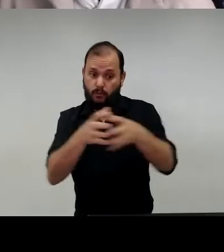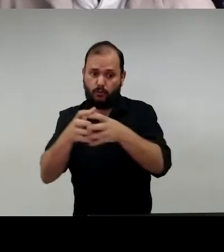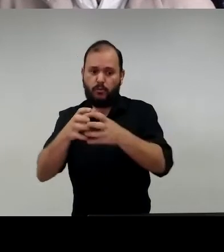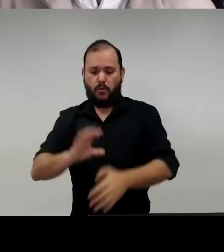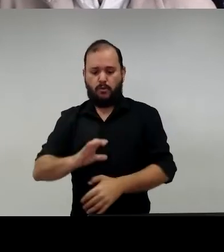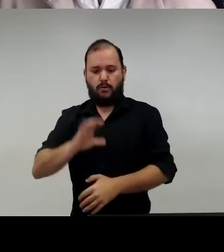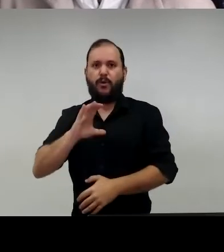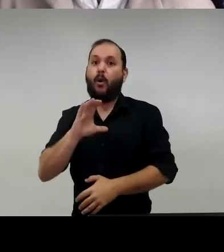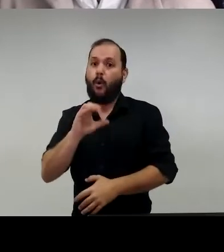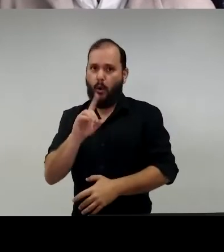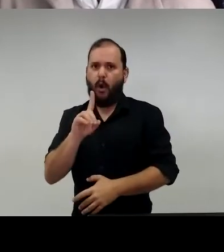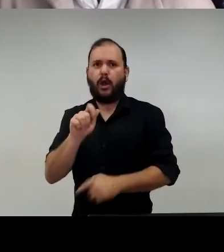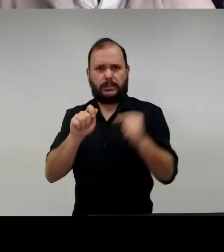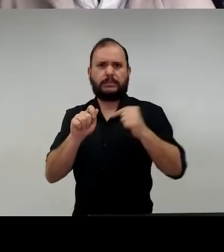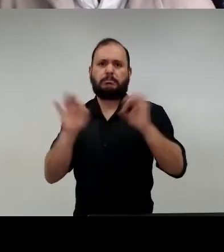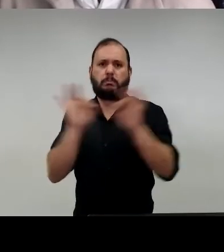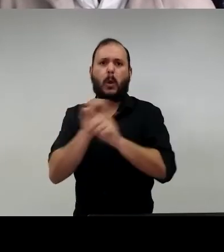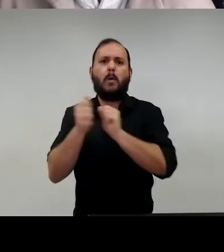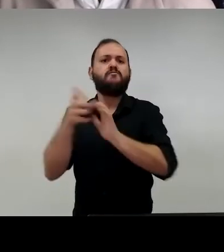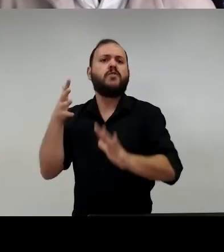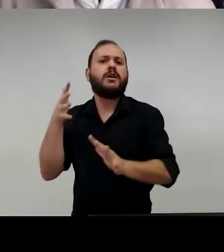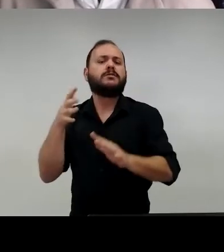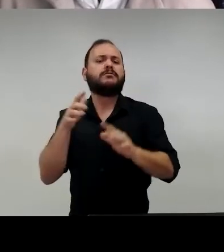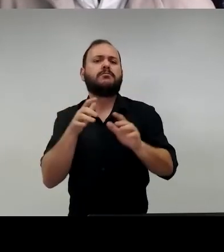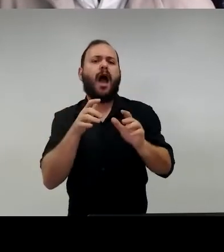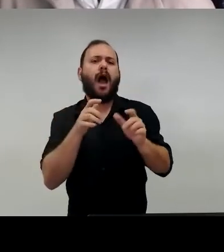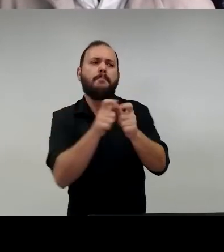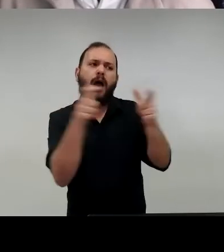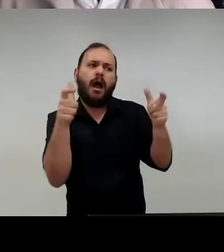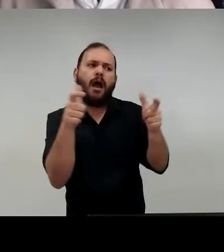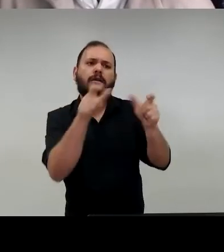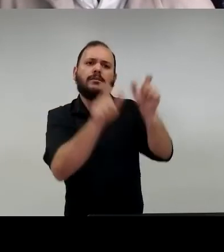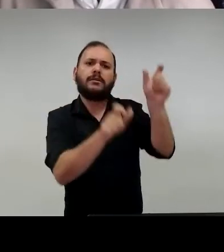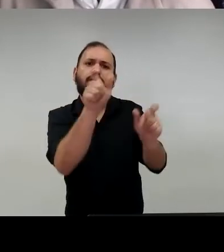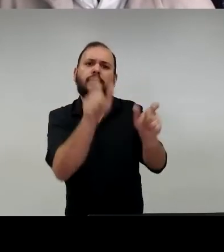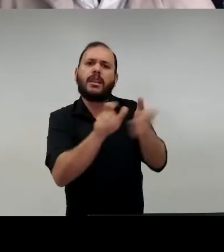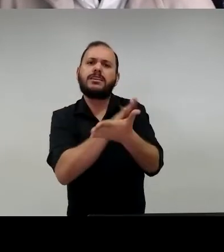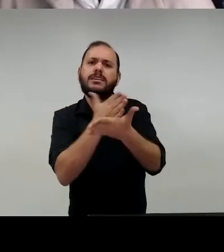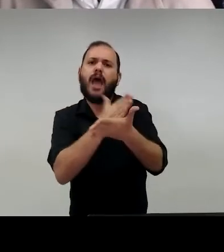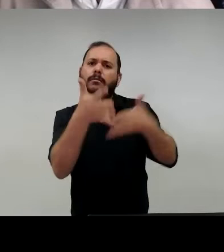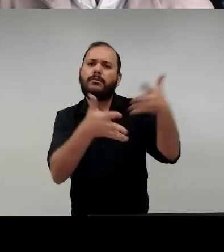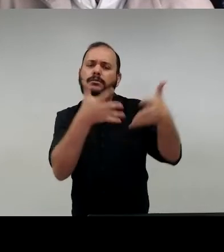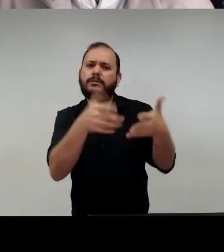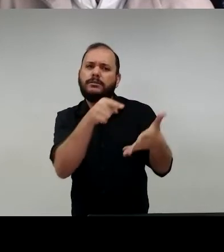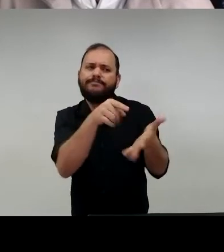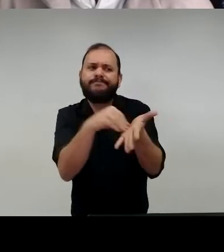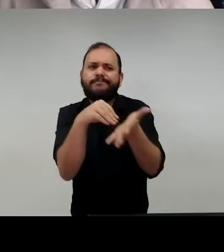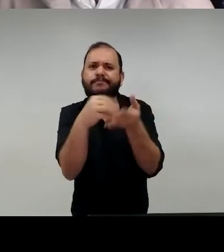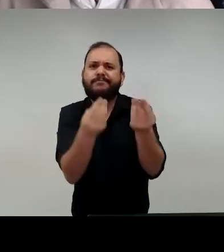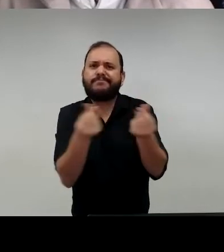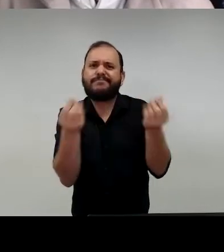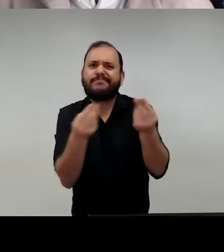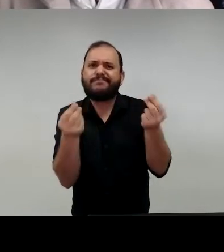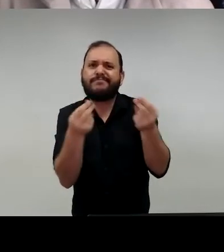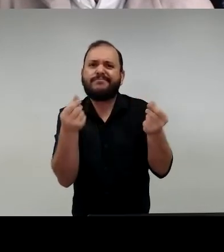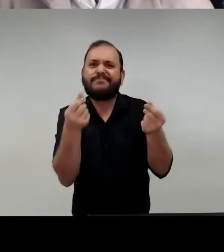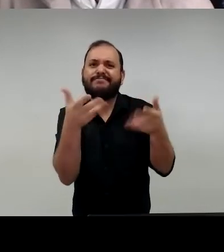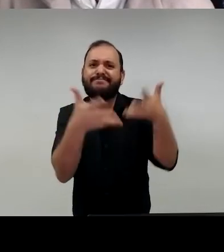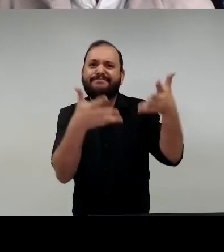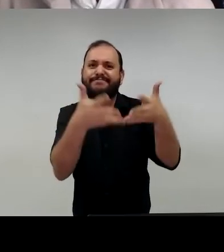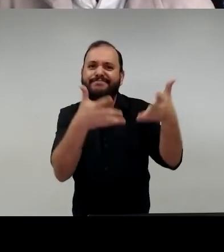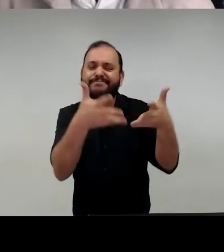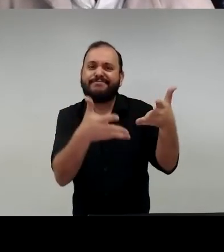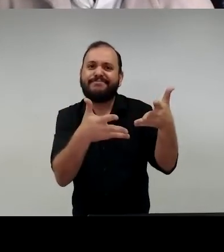And even CODAs may be very, very familiar with the relevant sign language, but perhaps